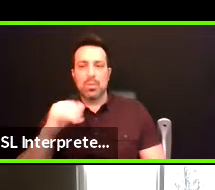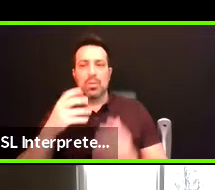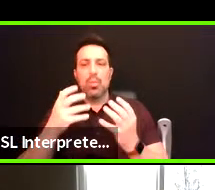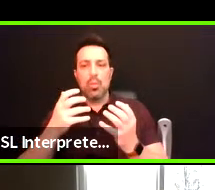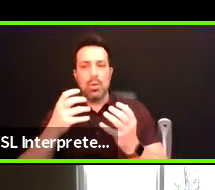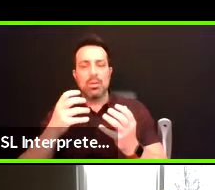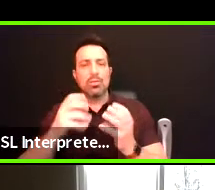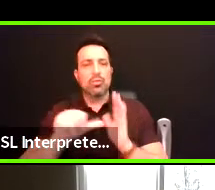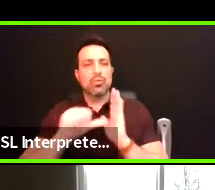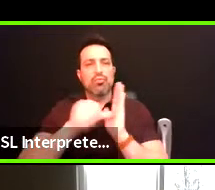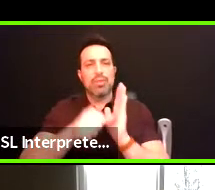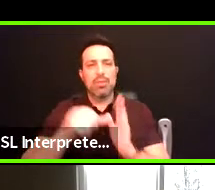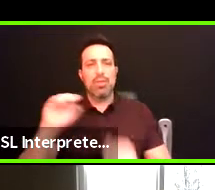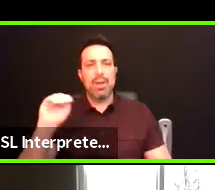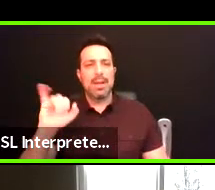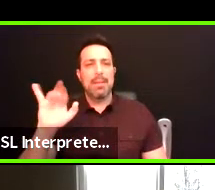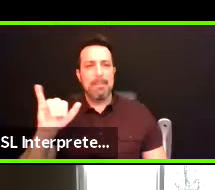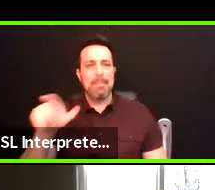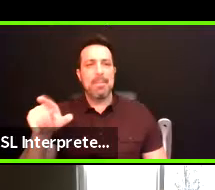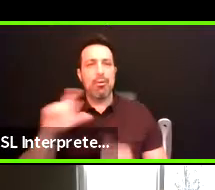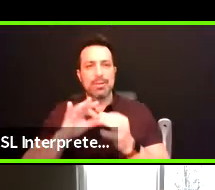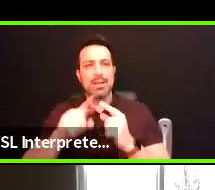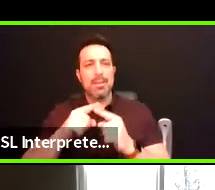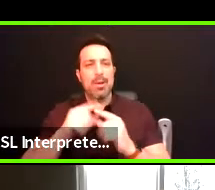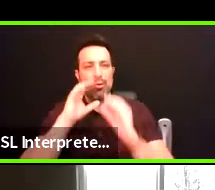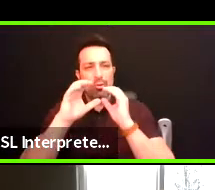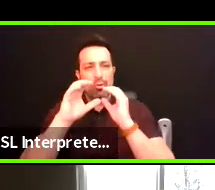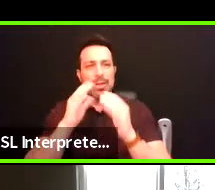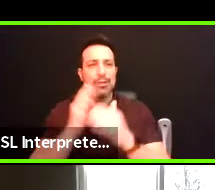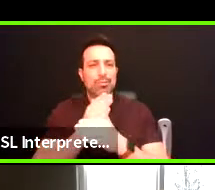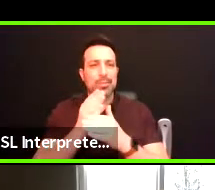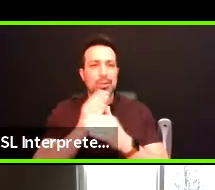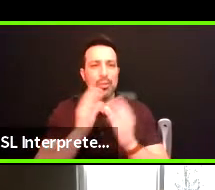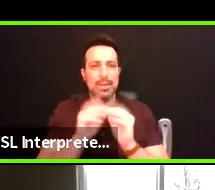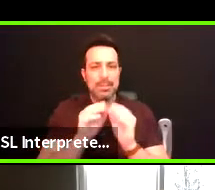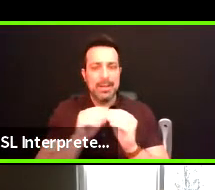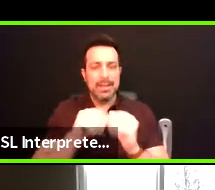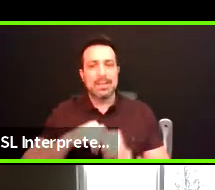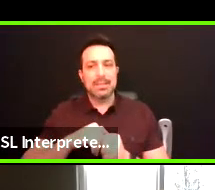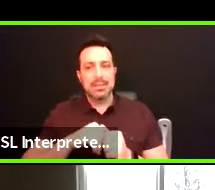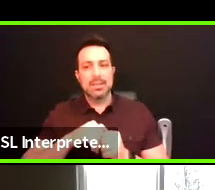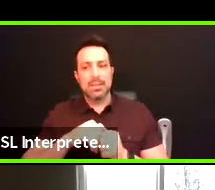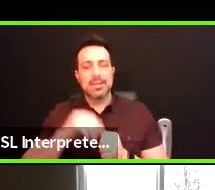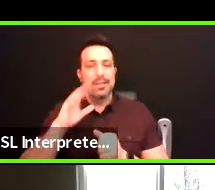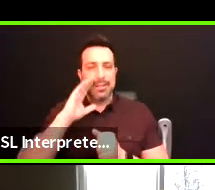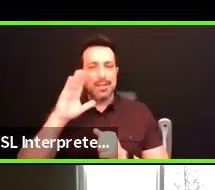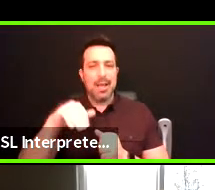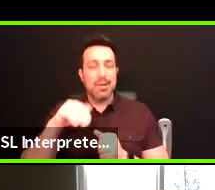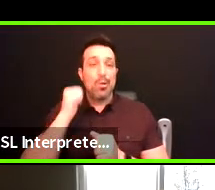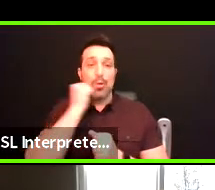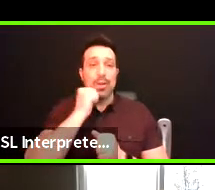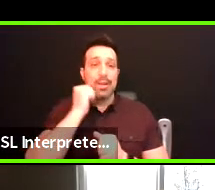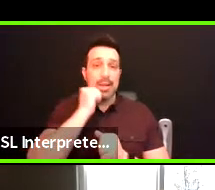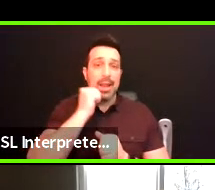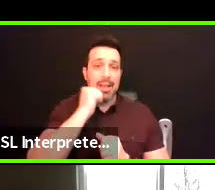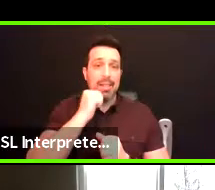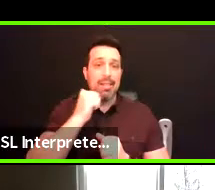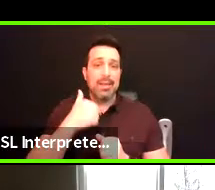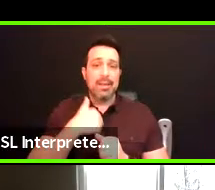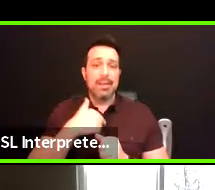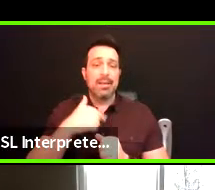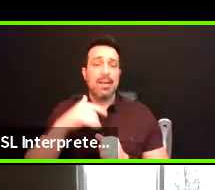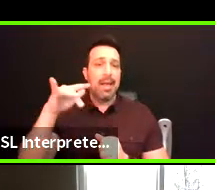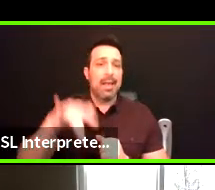of reiterate what Mary said about communication between meetings. I know on a daily basis, I hit